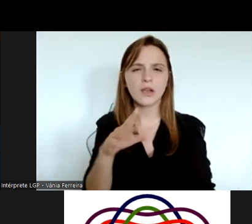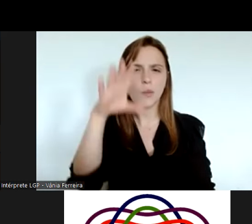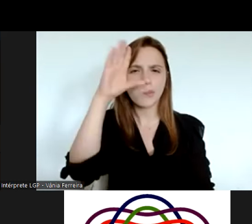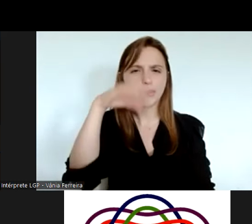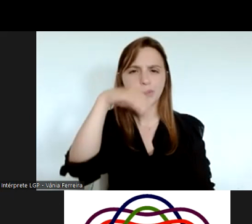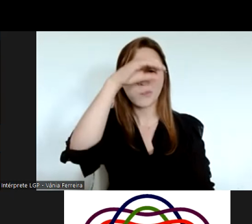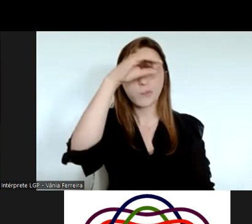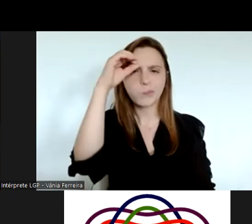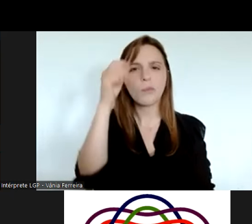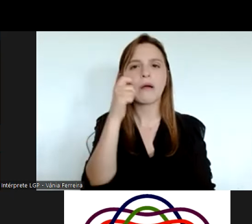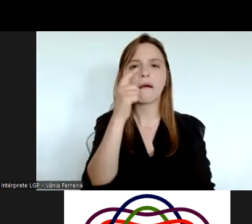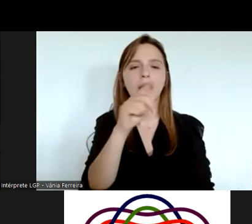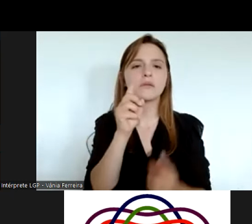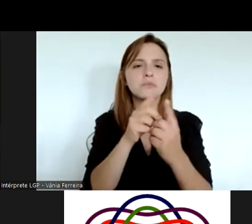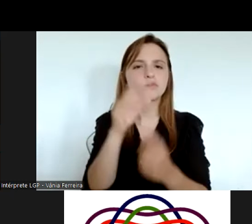whom to turn to?